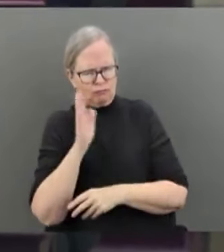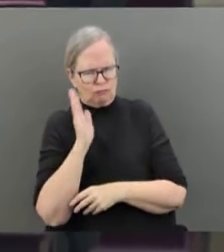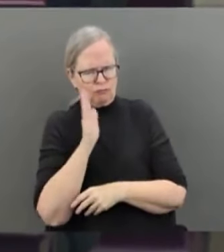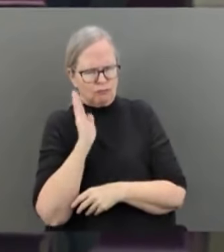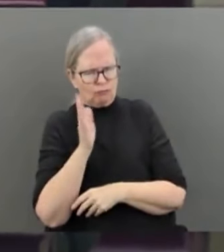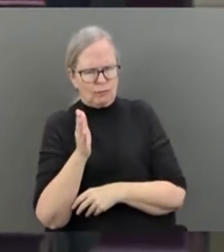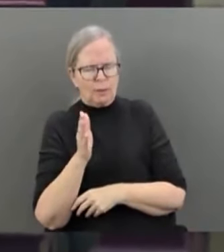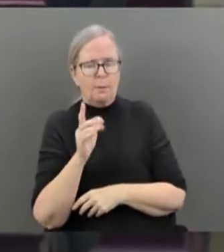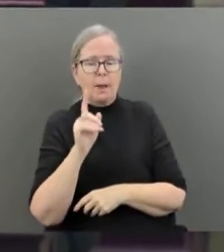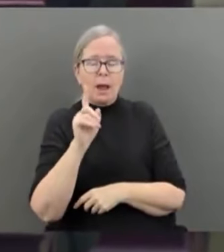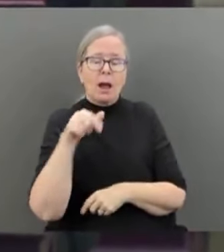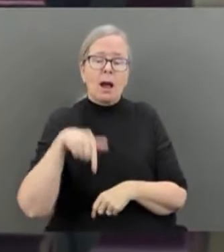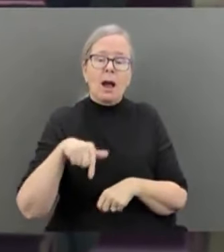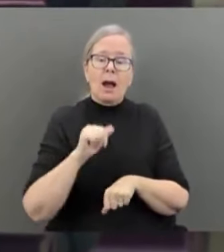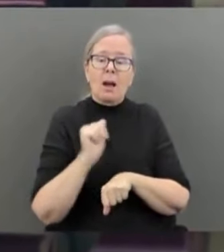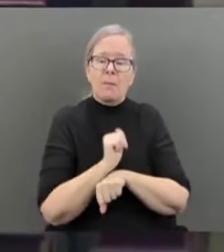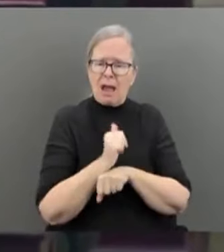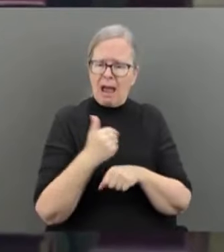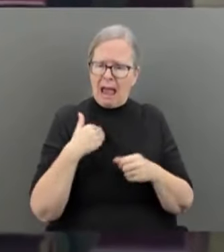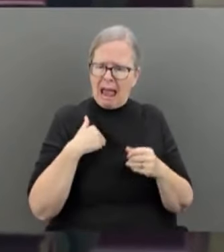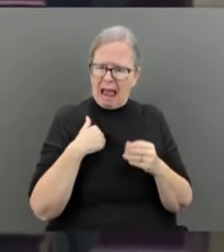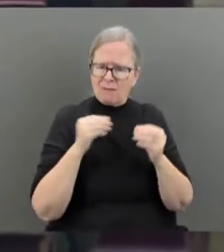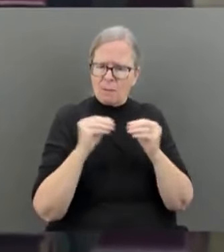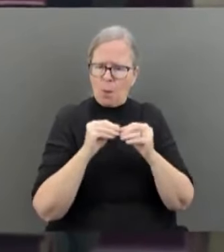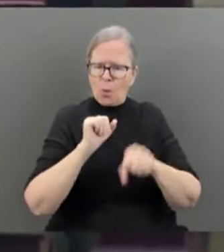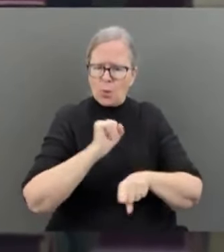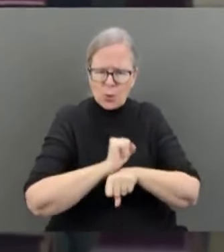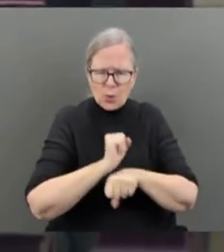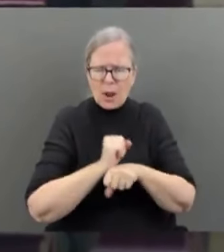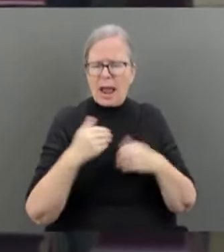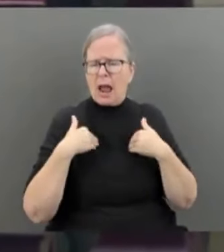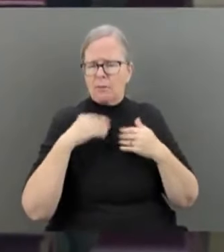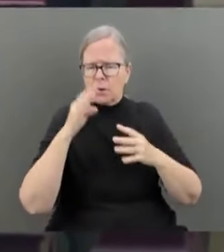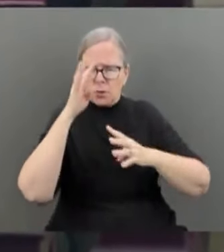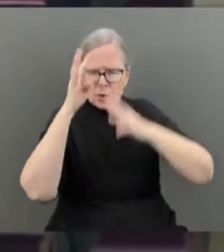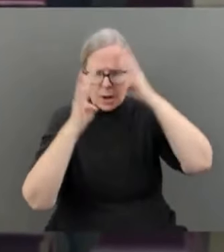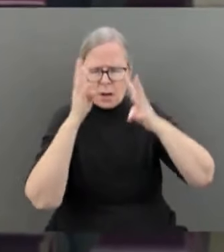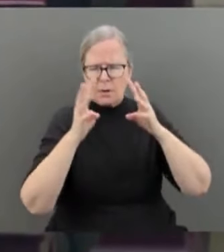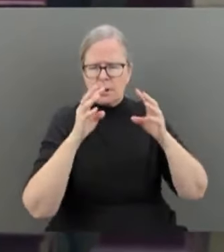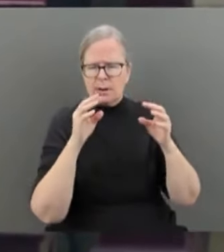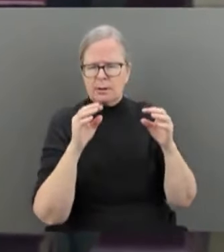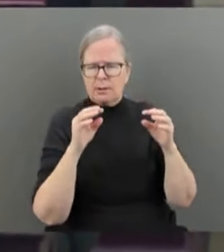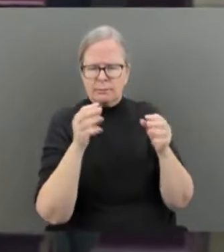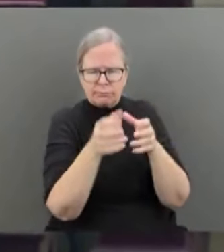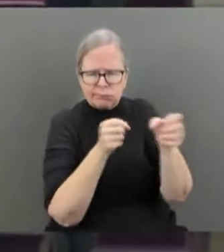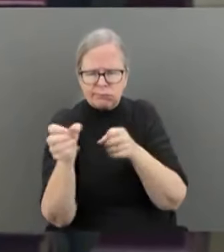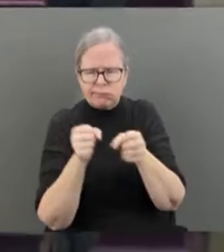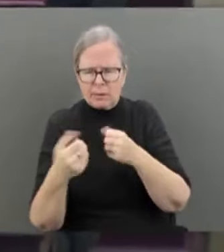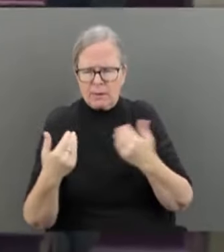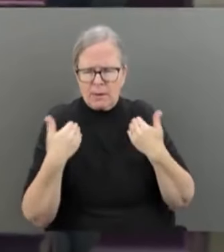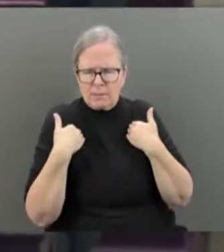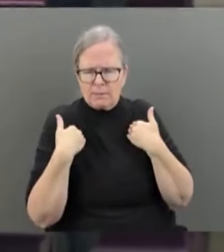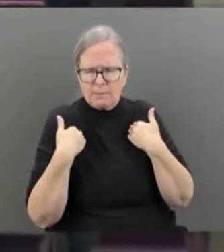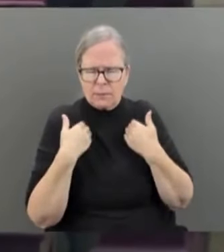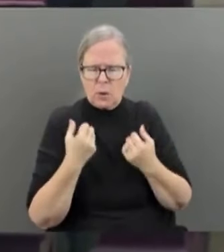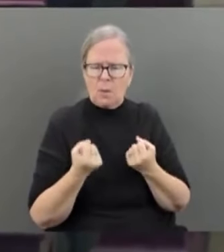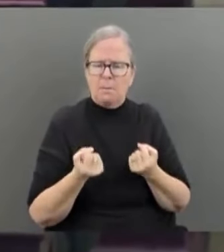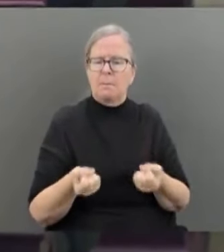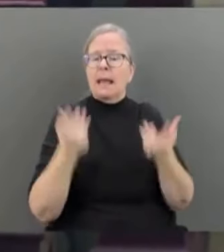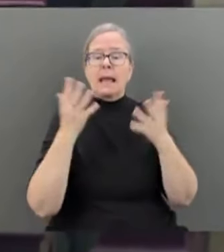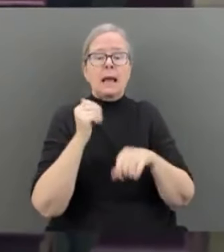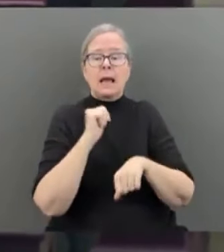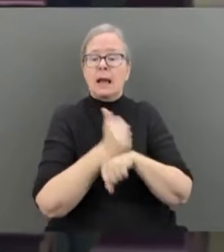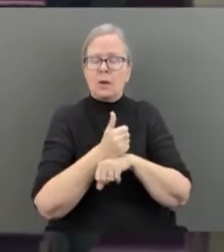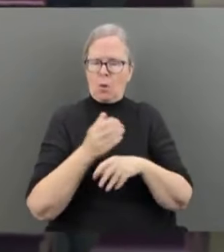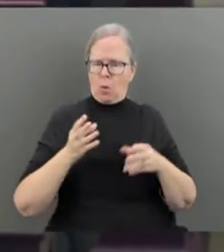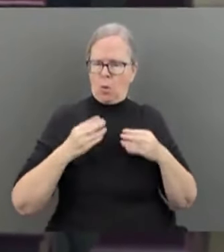This is driven by low taxes, a strong investment climate, and vast entrepreneurial opportunities. Furthermore, our government continues to invest